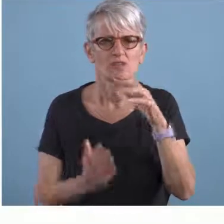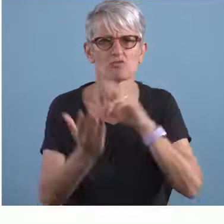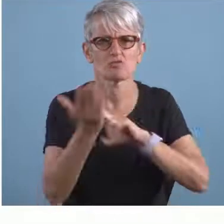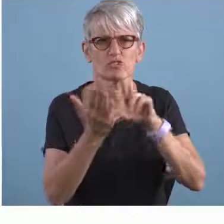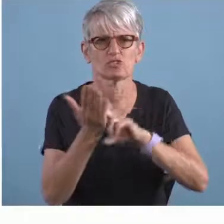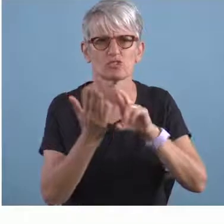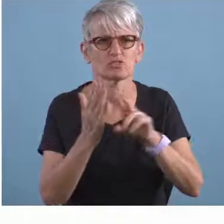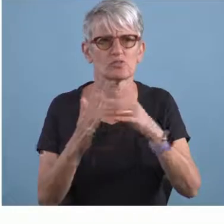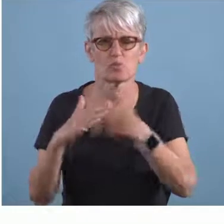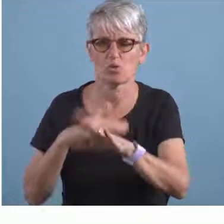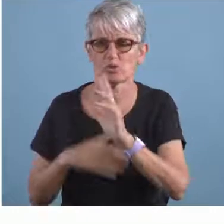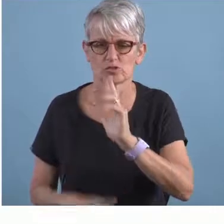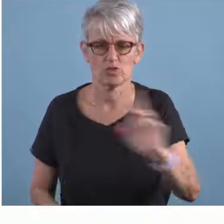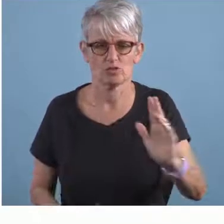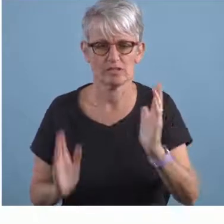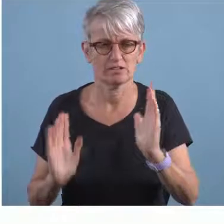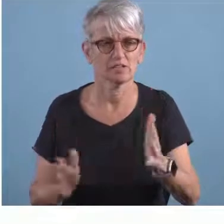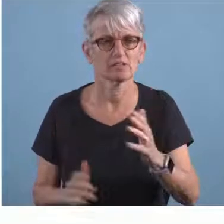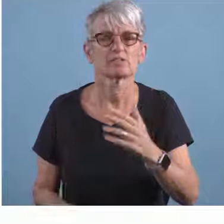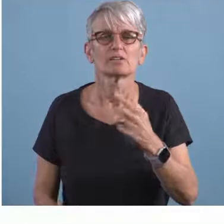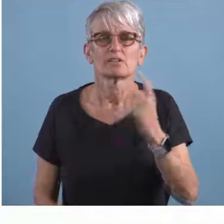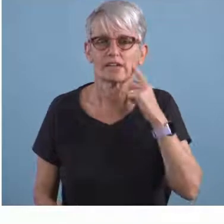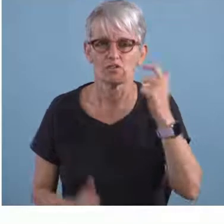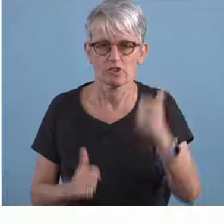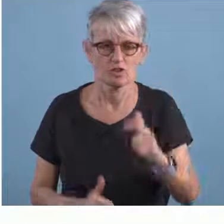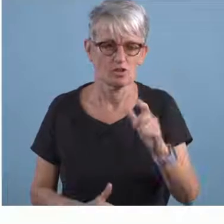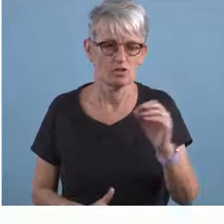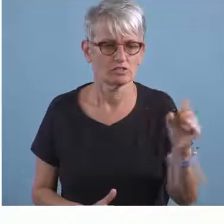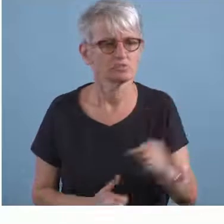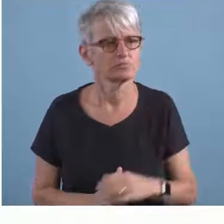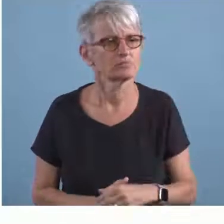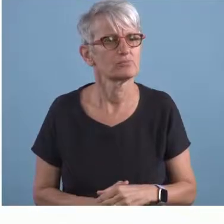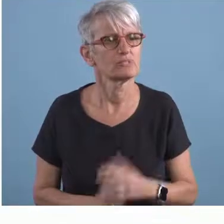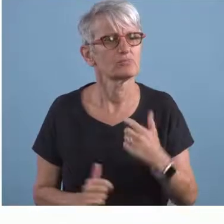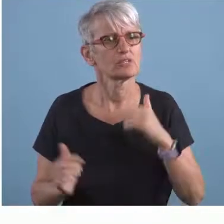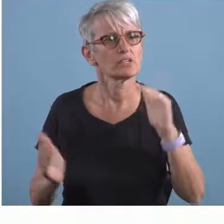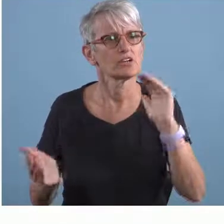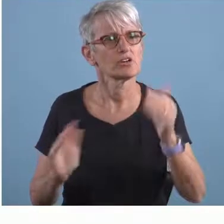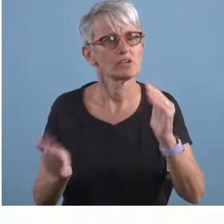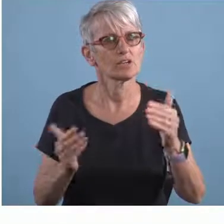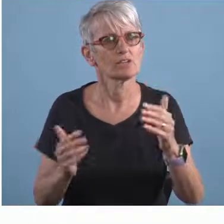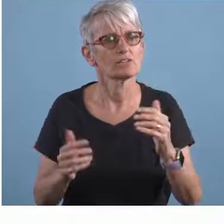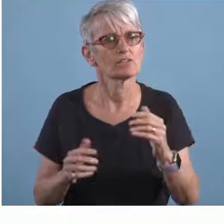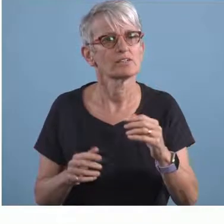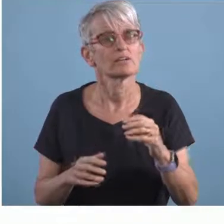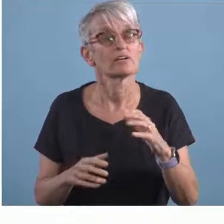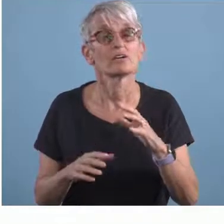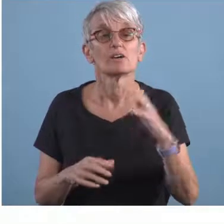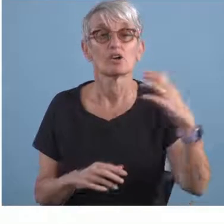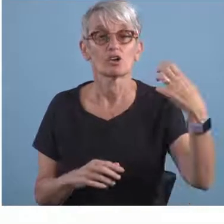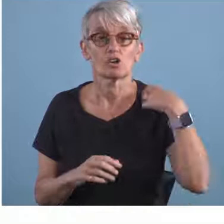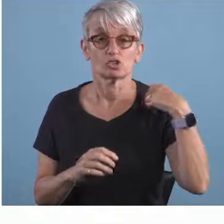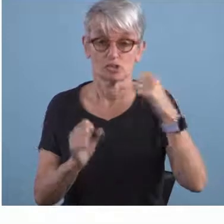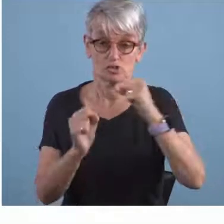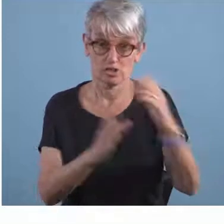kids birth to three. They all had hearing loss. And I compared the use of some coaching strategies in